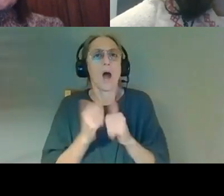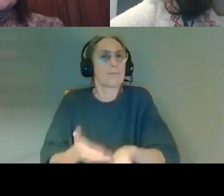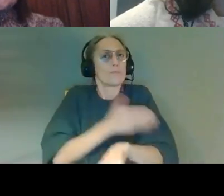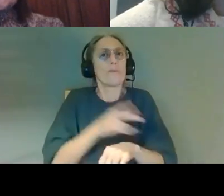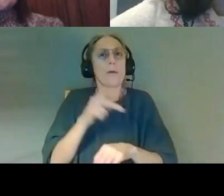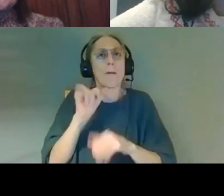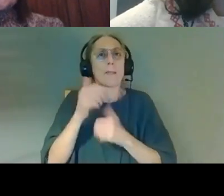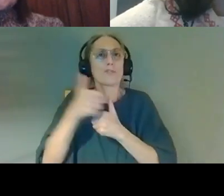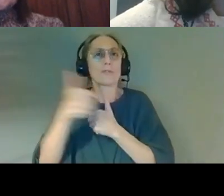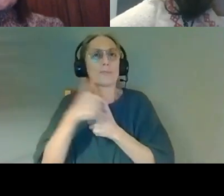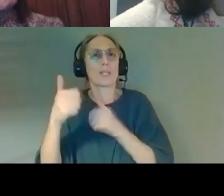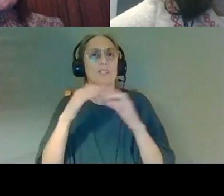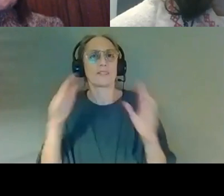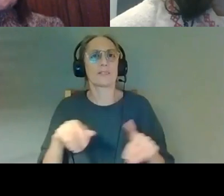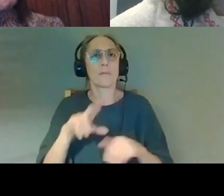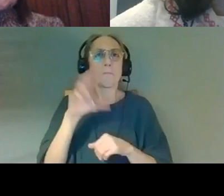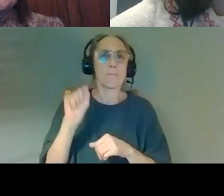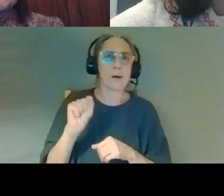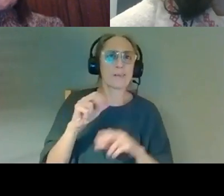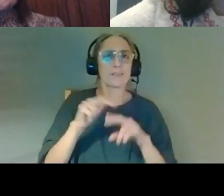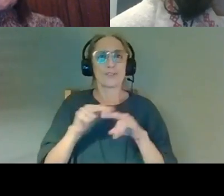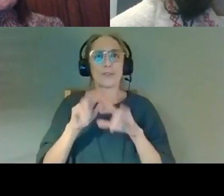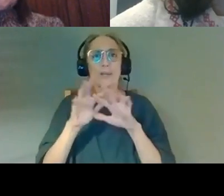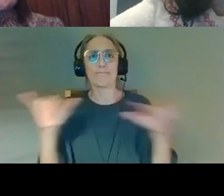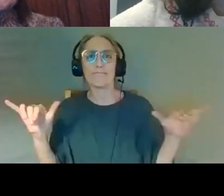basis for a good public transportation system?